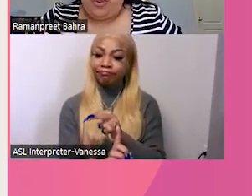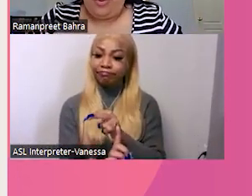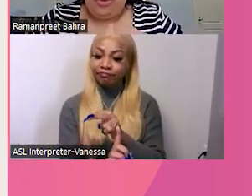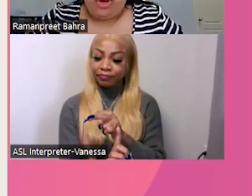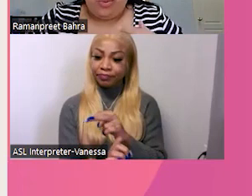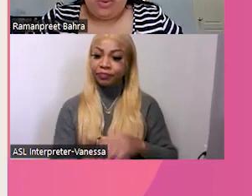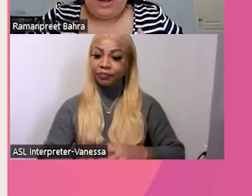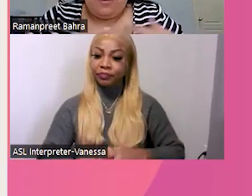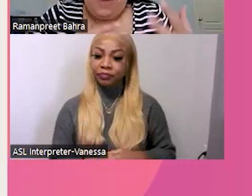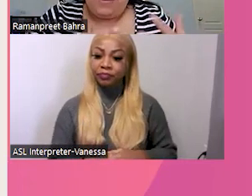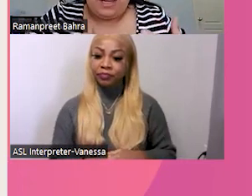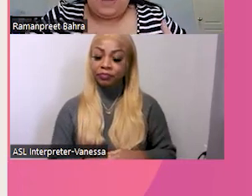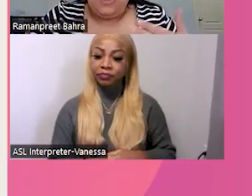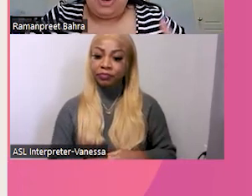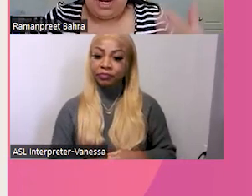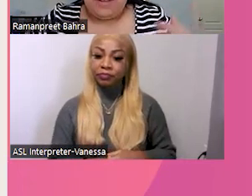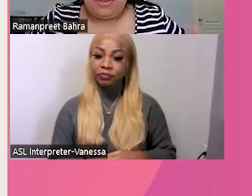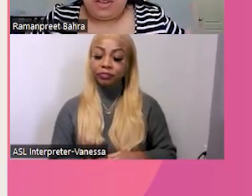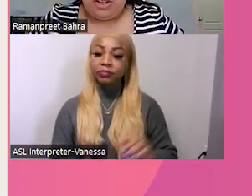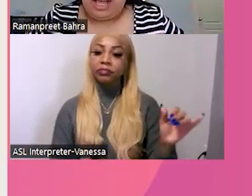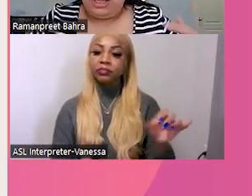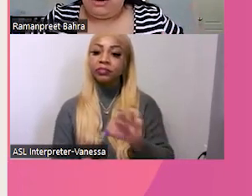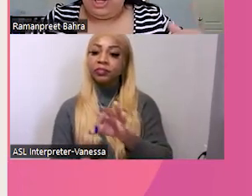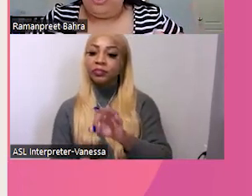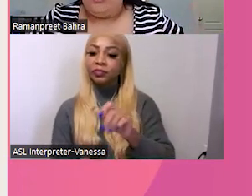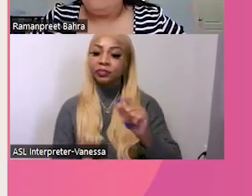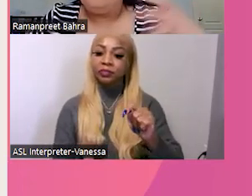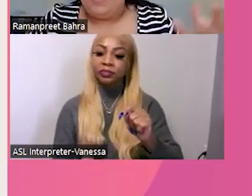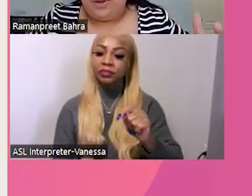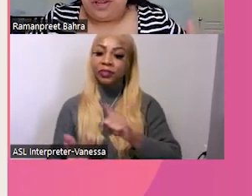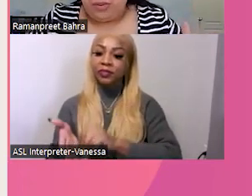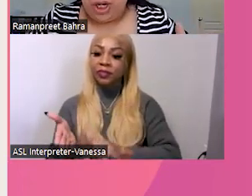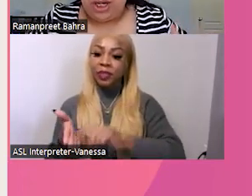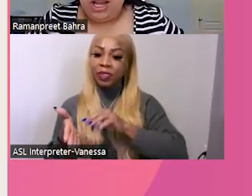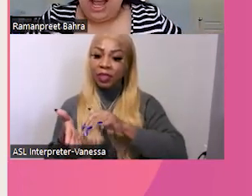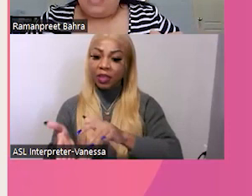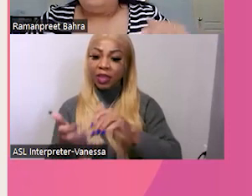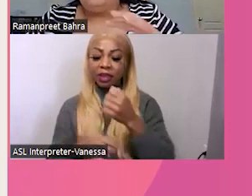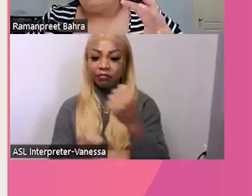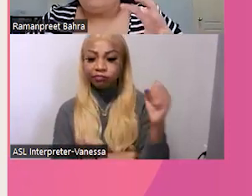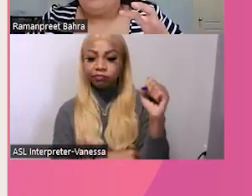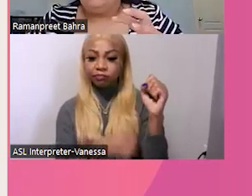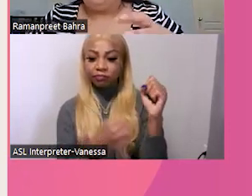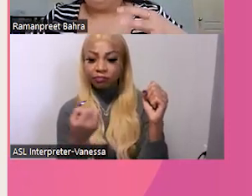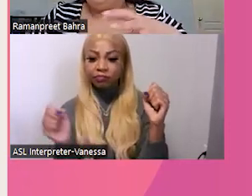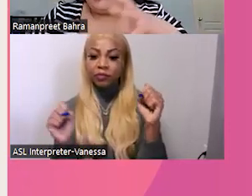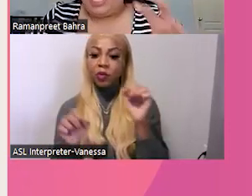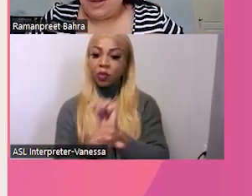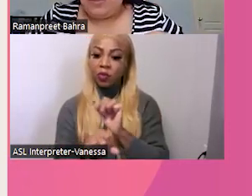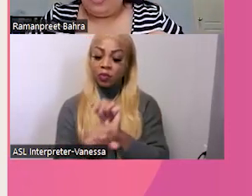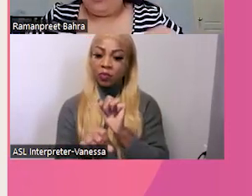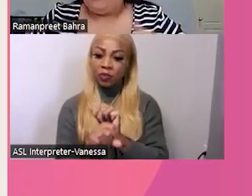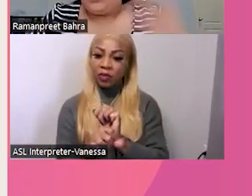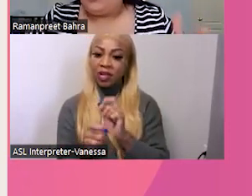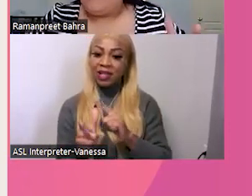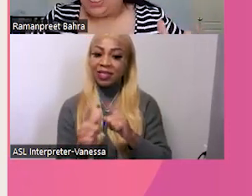So also, fat studies integrates intersectionality theory into movement building work, and thereby